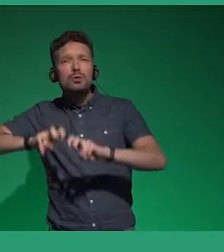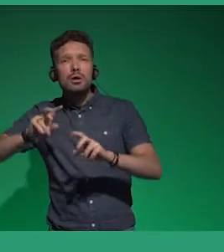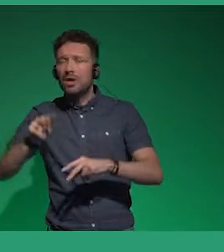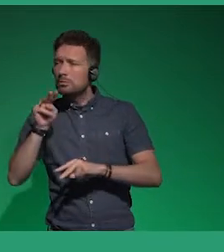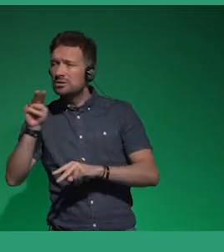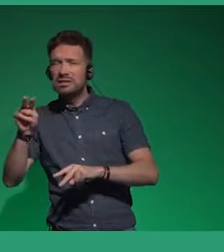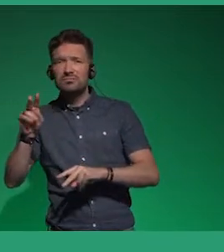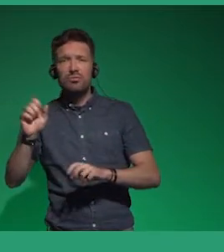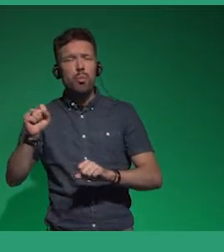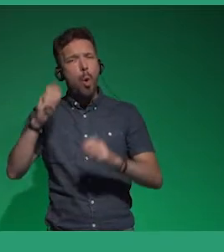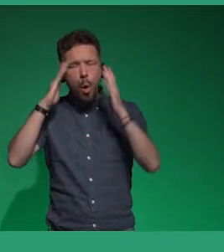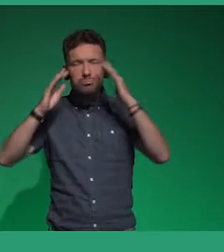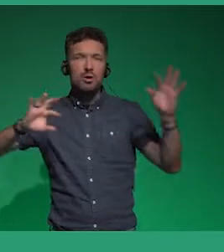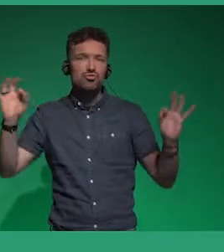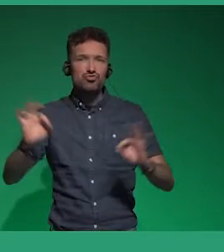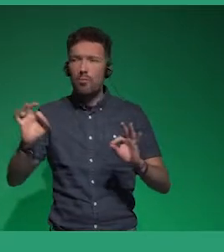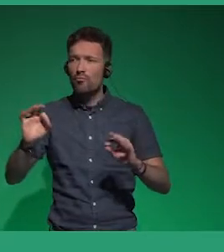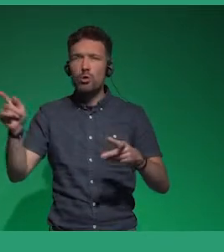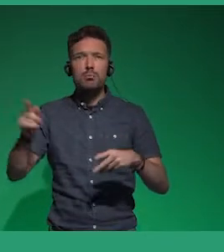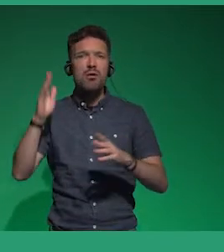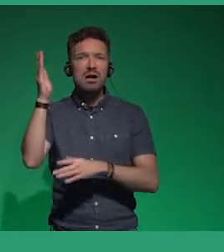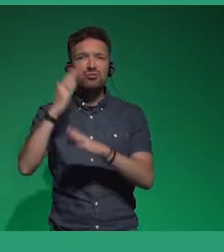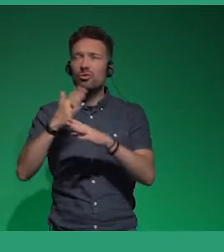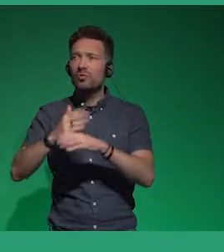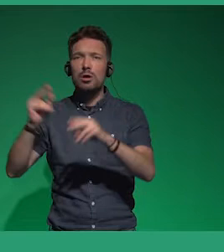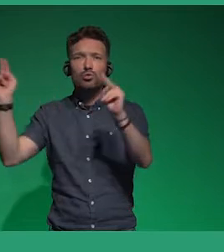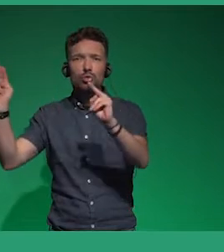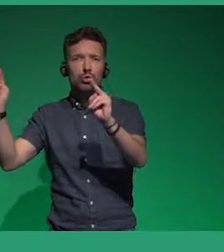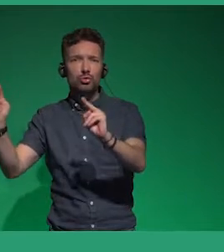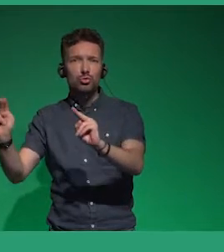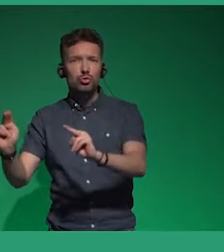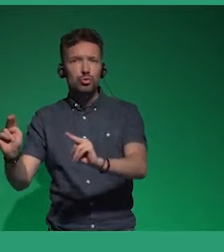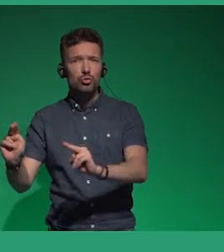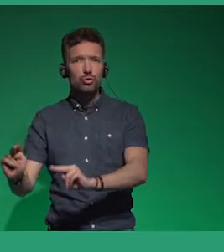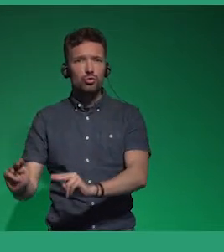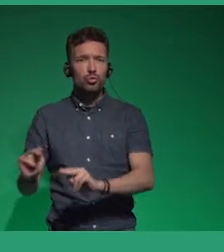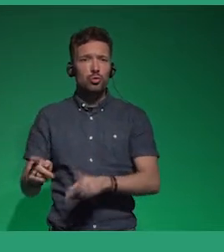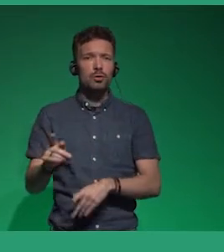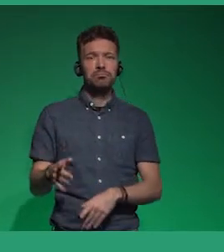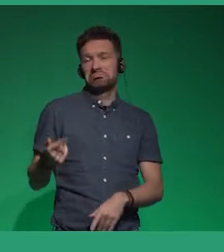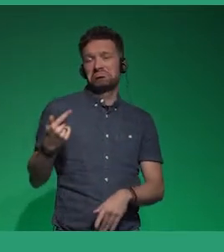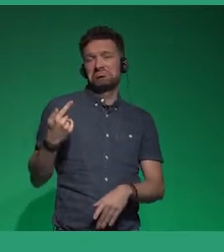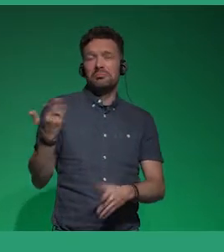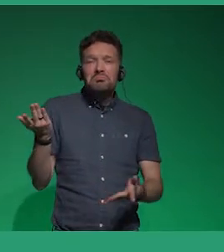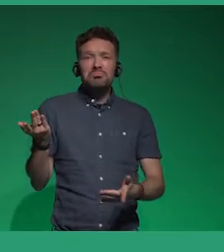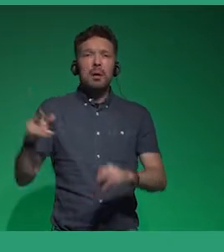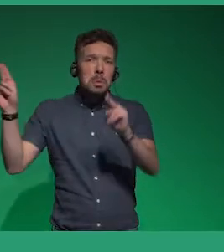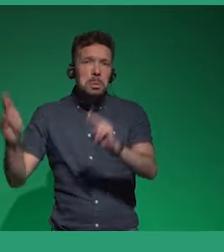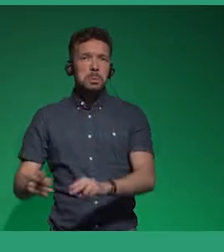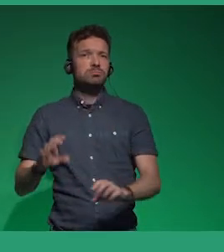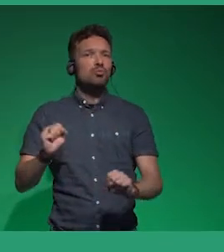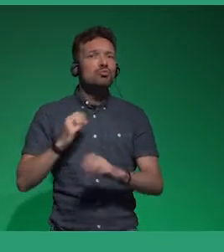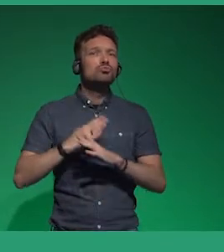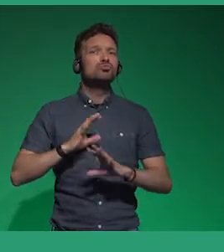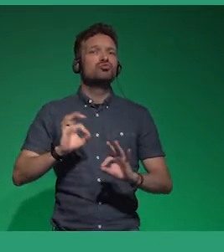other changes in biodiversity. The communities, so the plants and animals that live together, they change